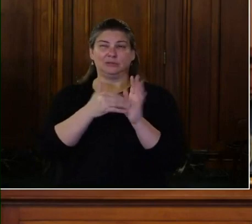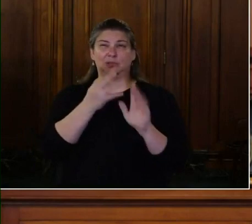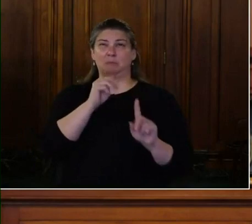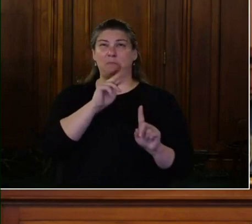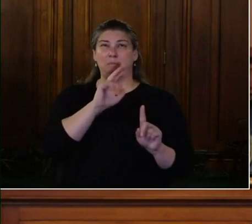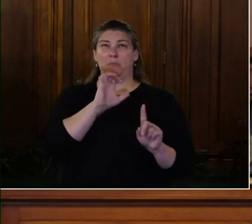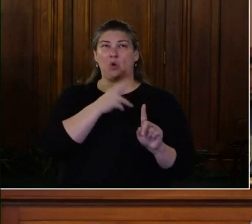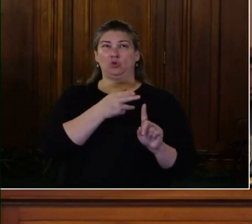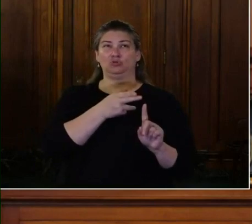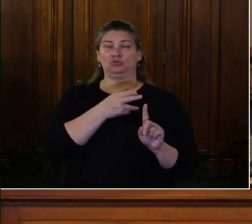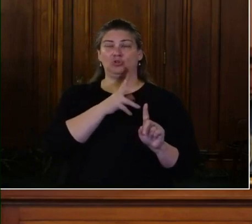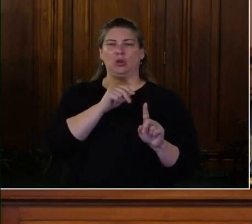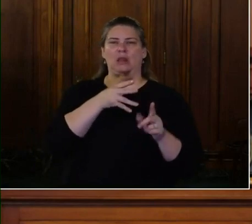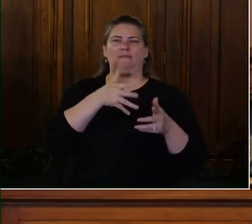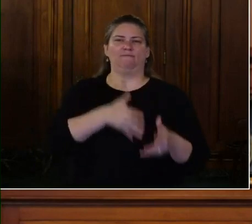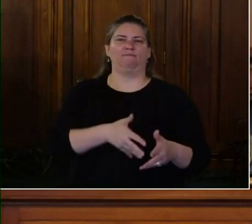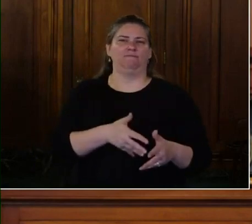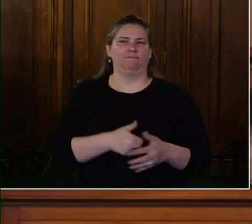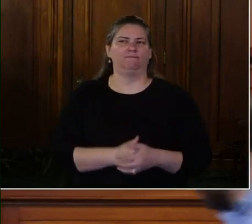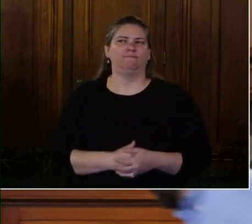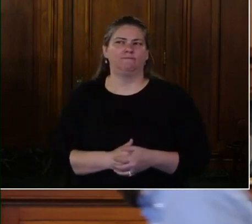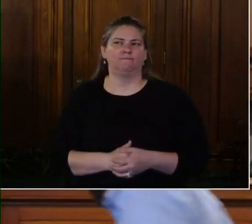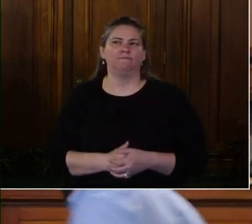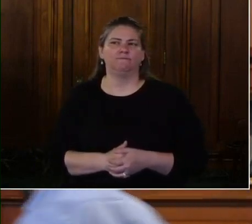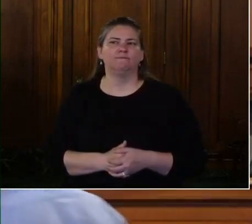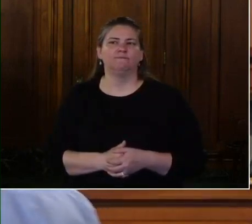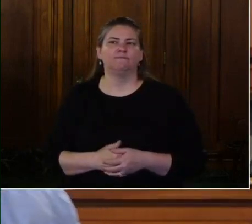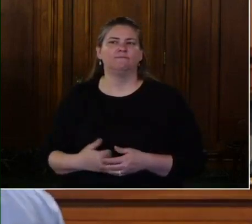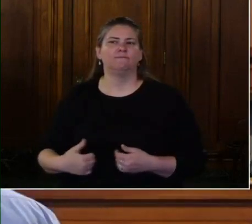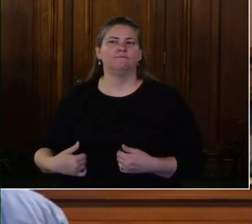30 remaining in April.